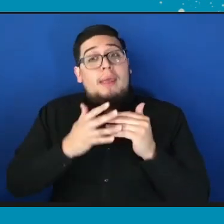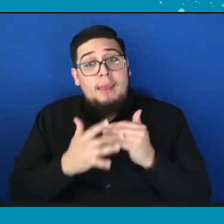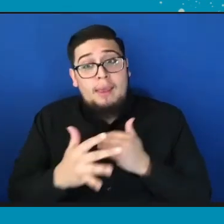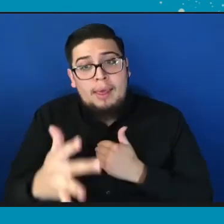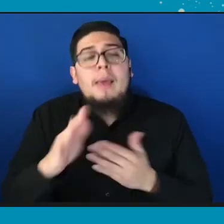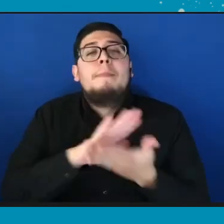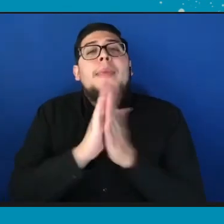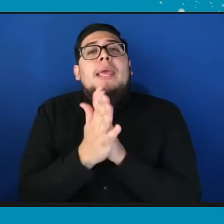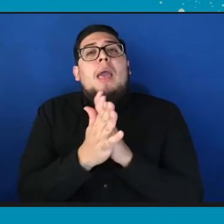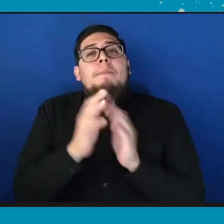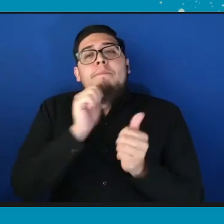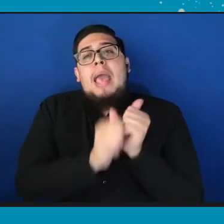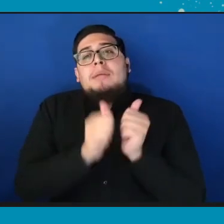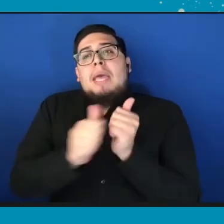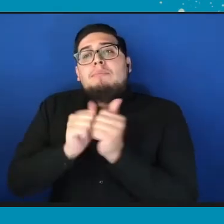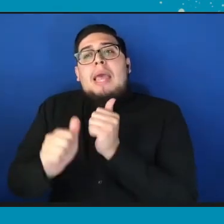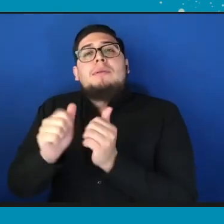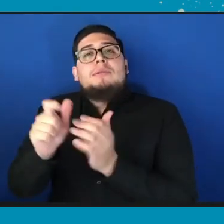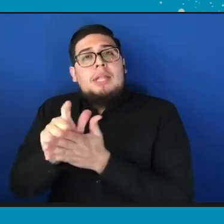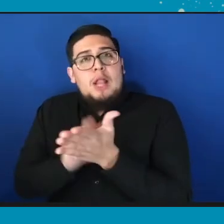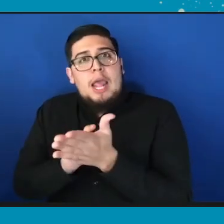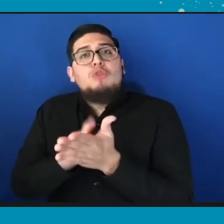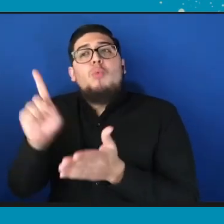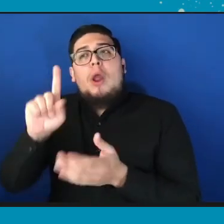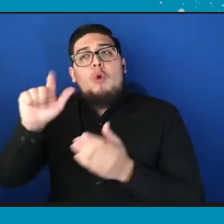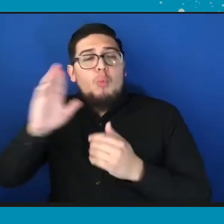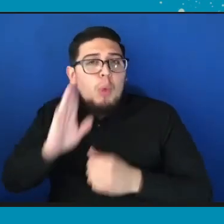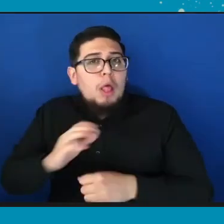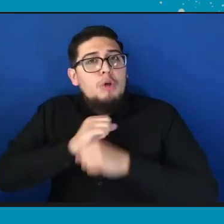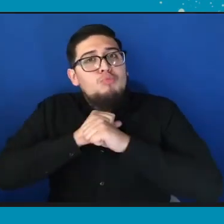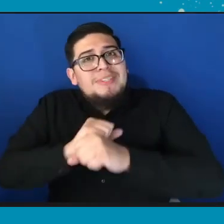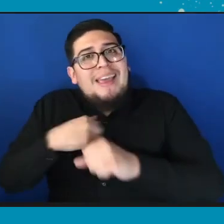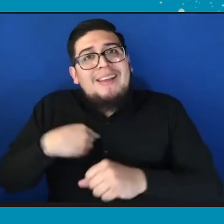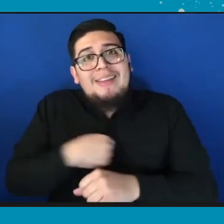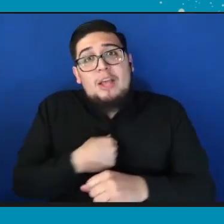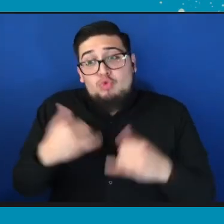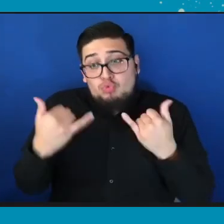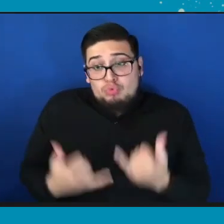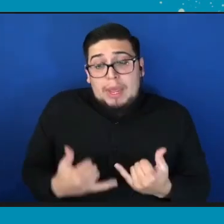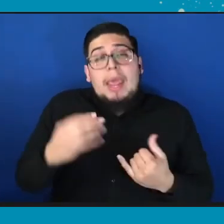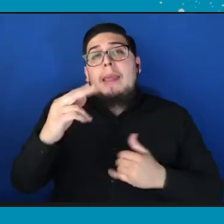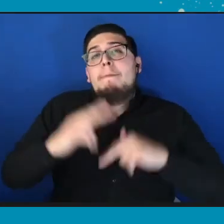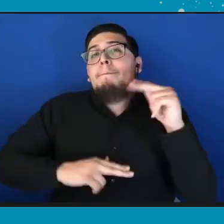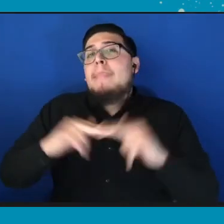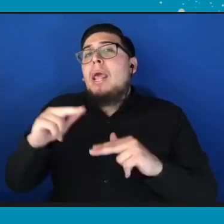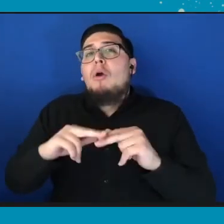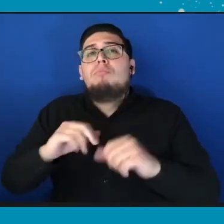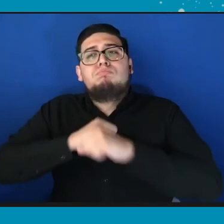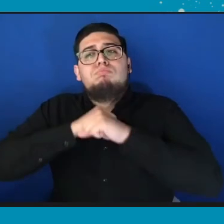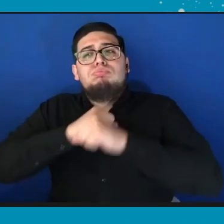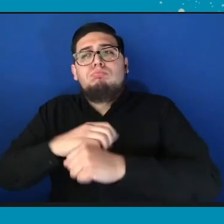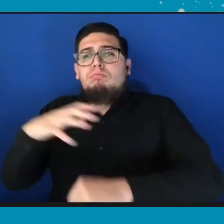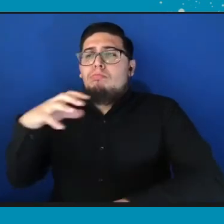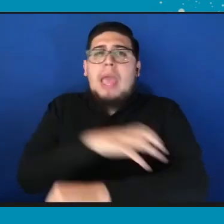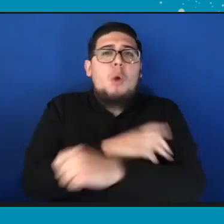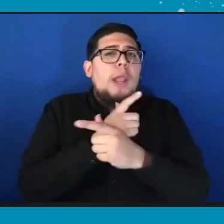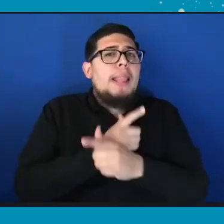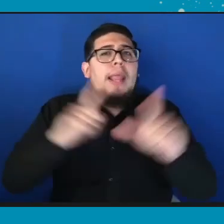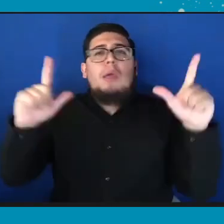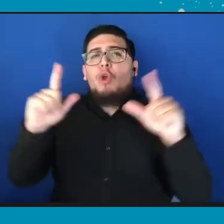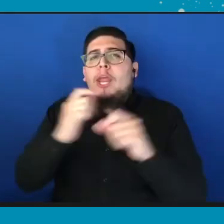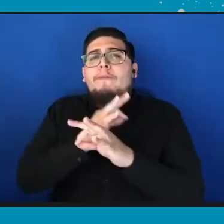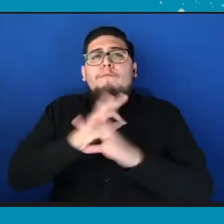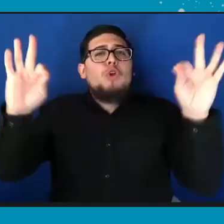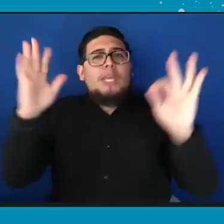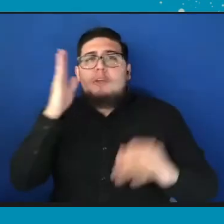the legislation that's going to protect us today and build power for a more liberated and free future as